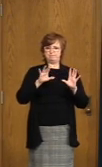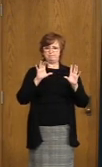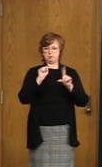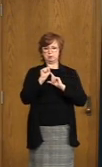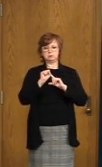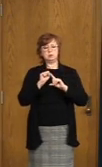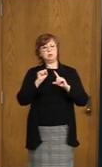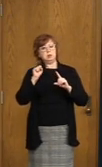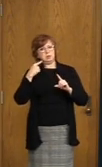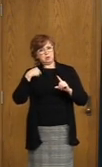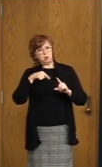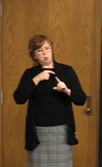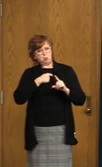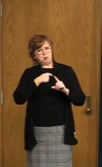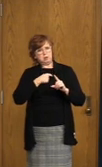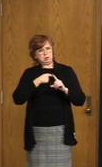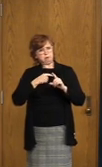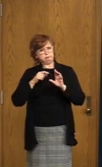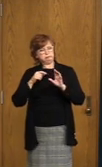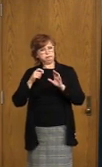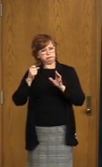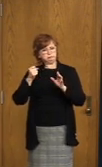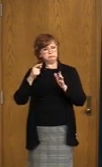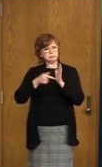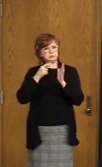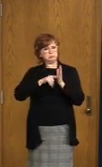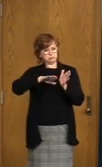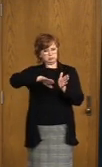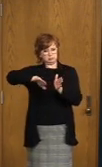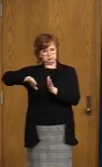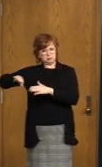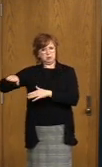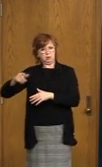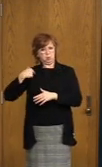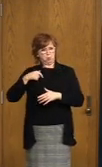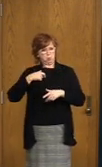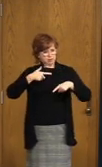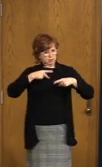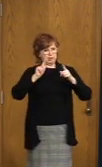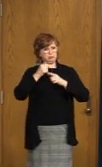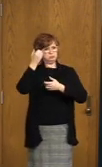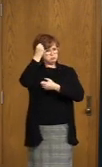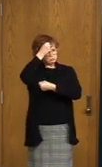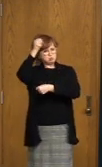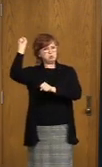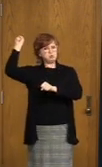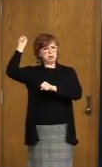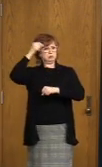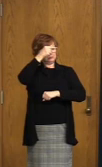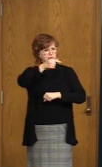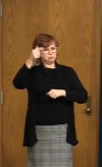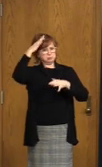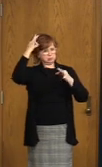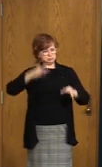to respectfully protest decisions that are made by the government, and the decisions that are being made are made by the government. They're made